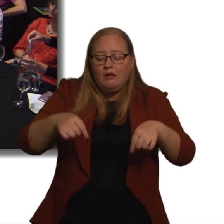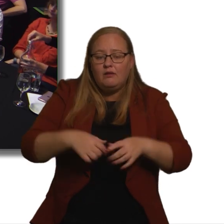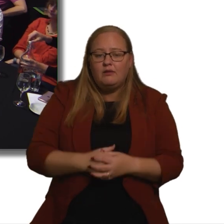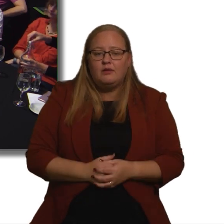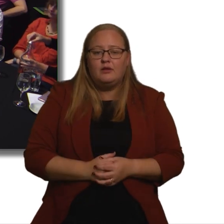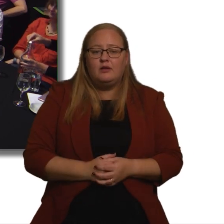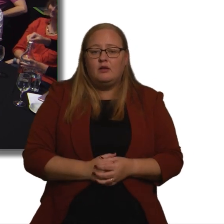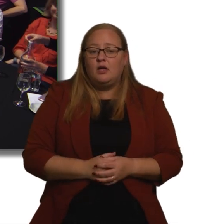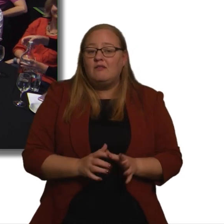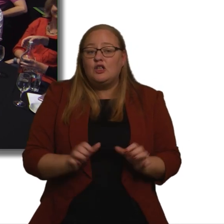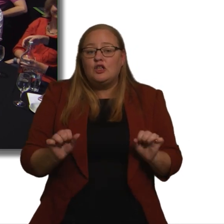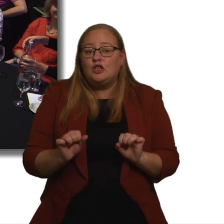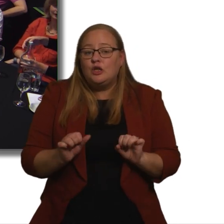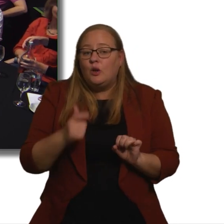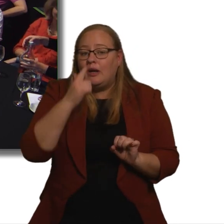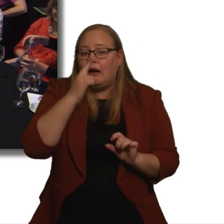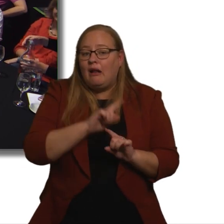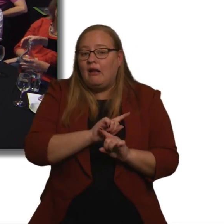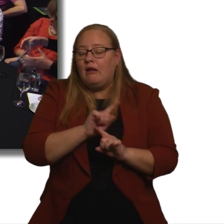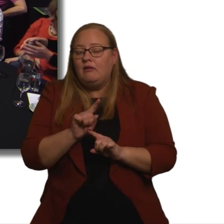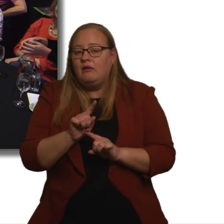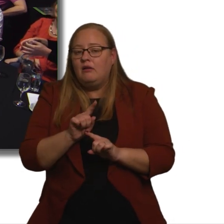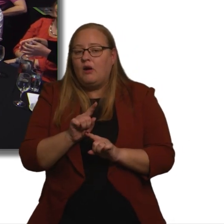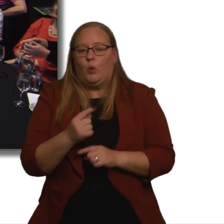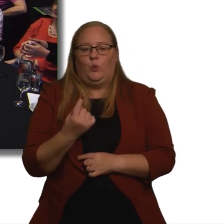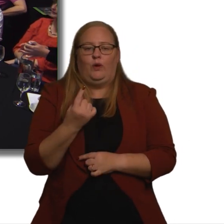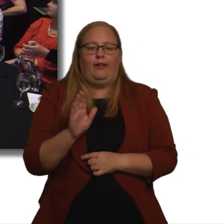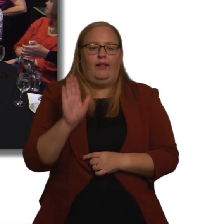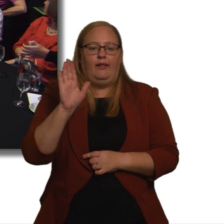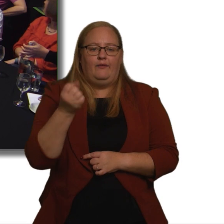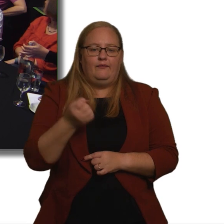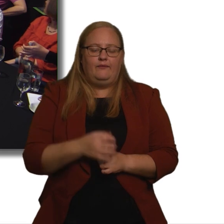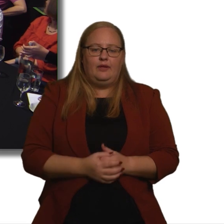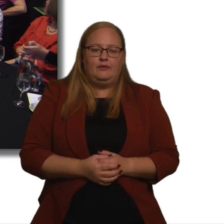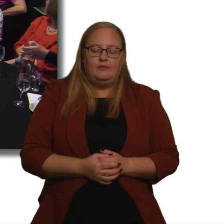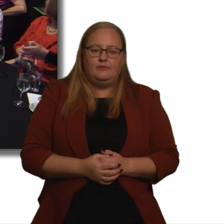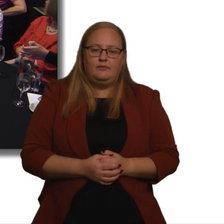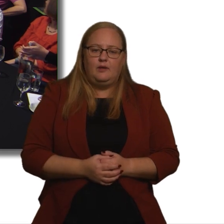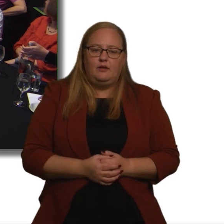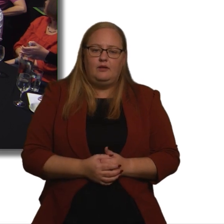We can come back, that's all right. We have one? Do